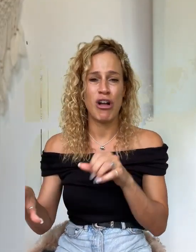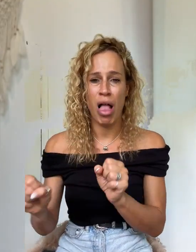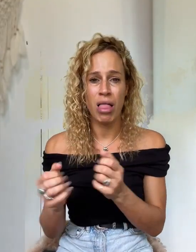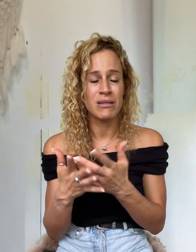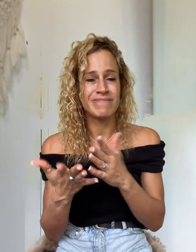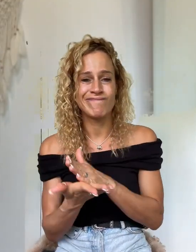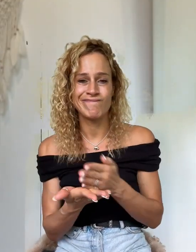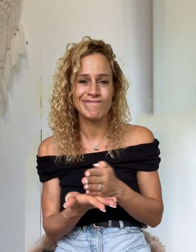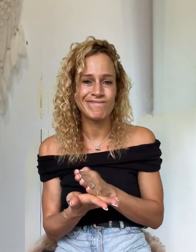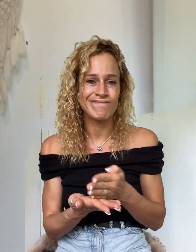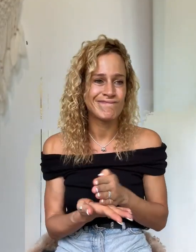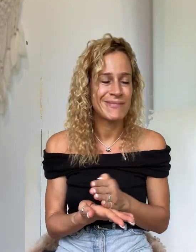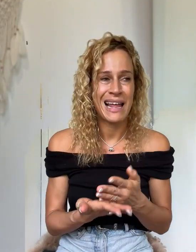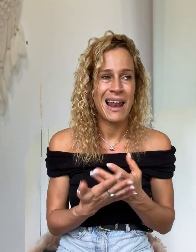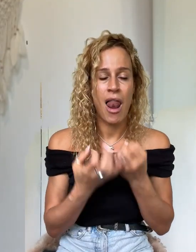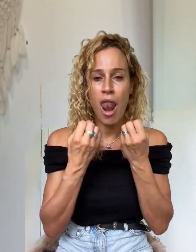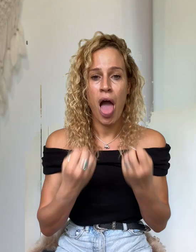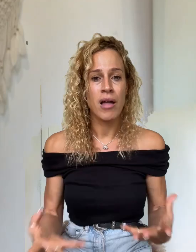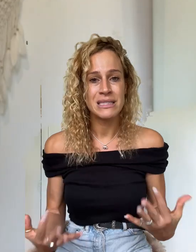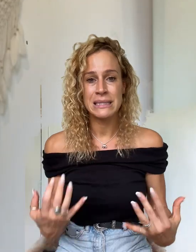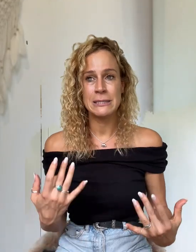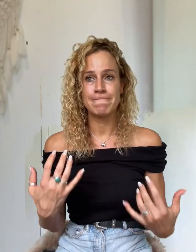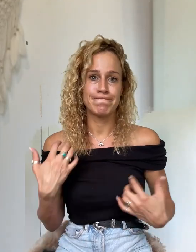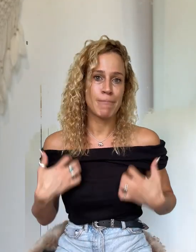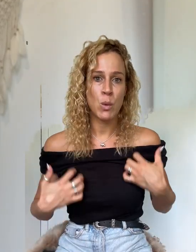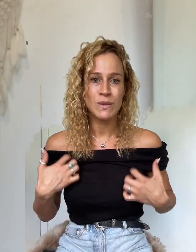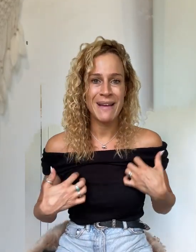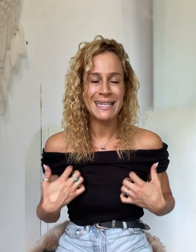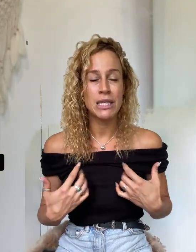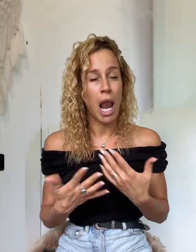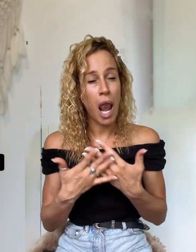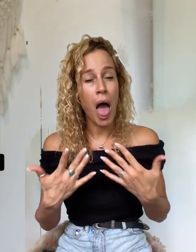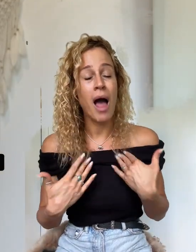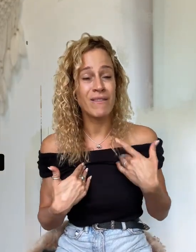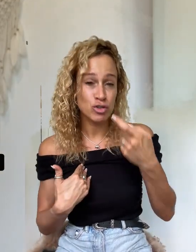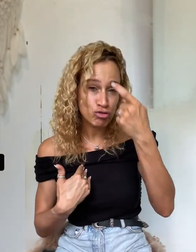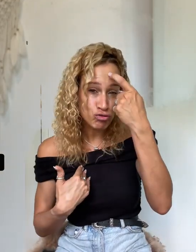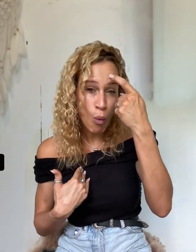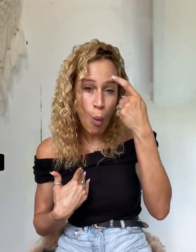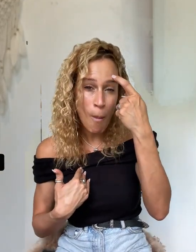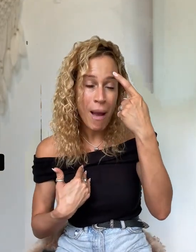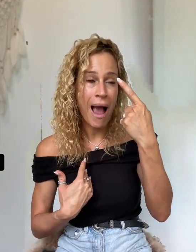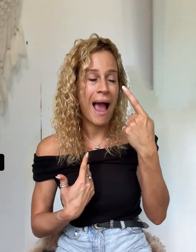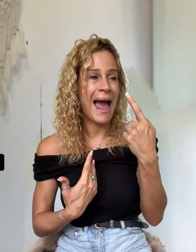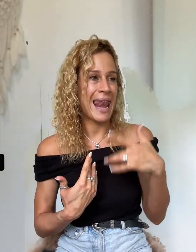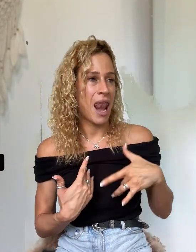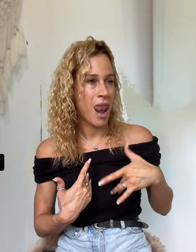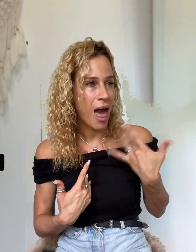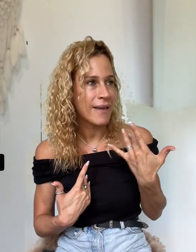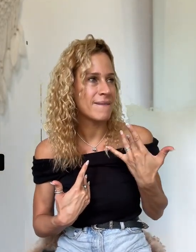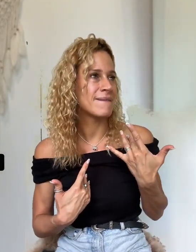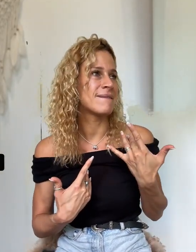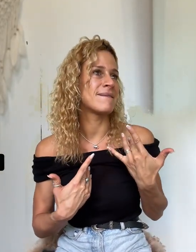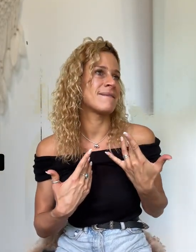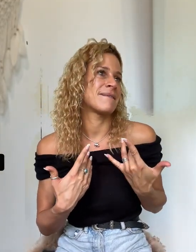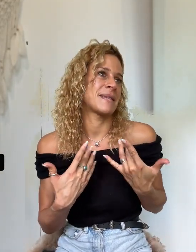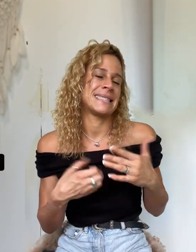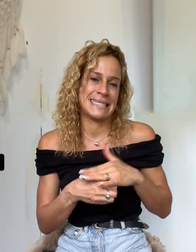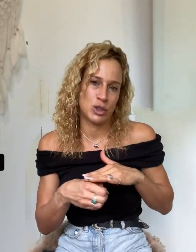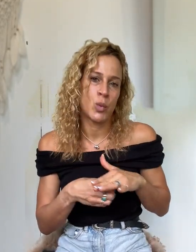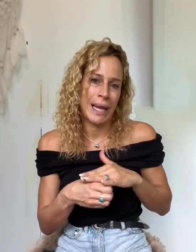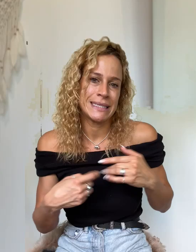And yeah, I just struggled and I lost motivation due to a lot of trauma and